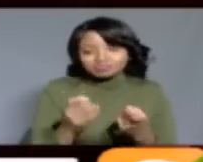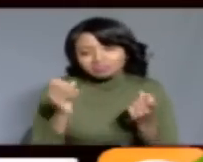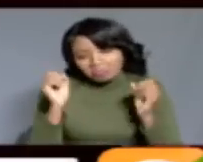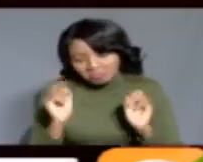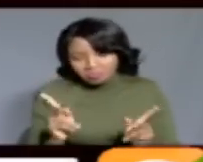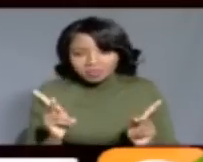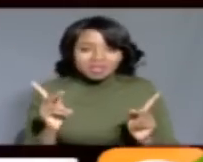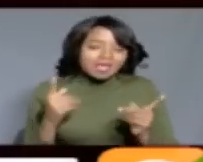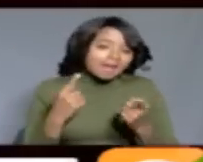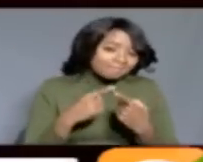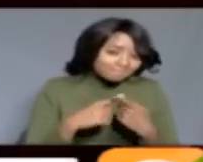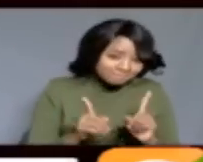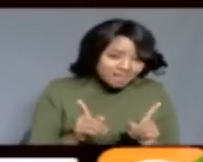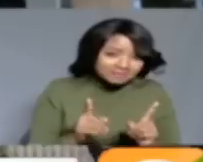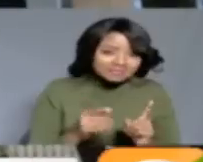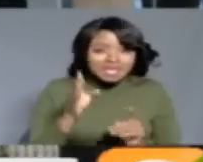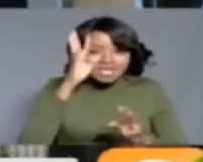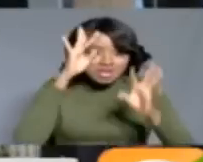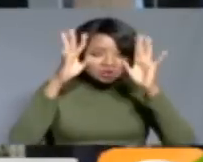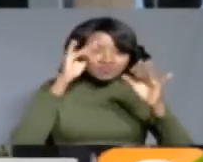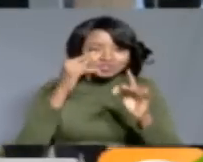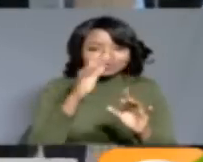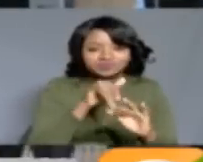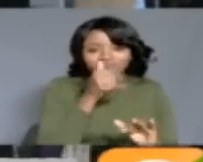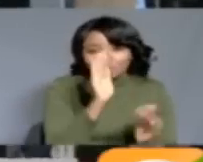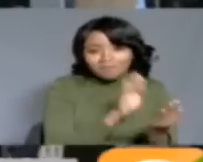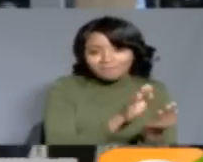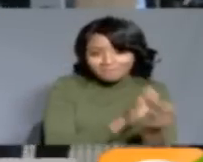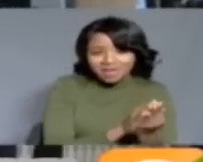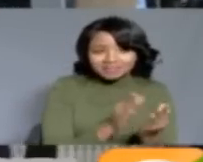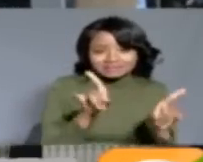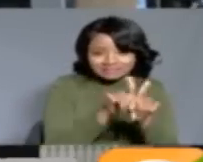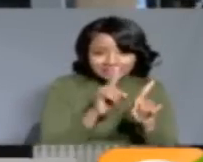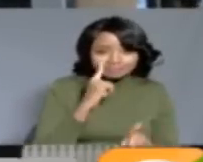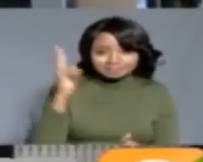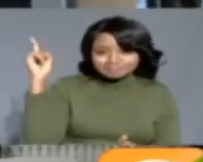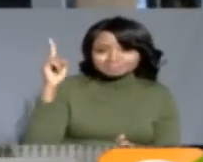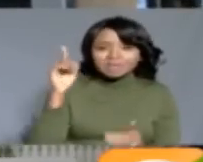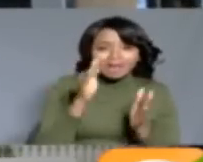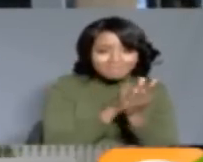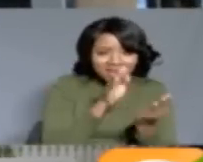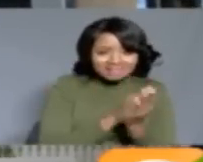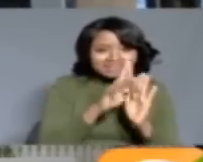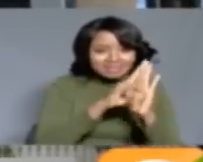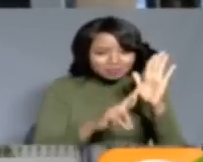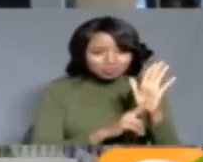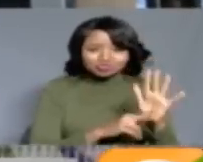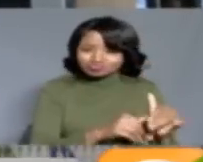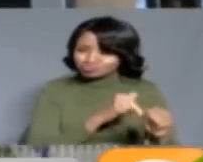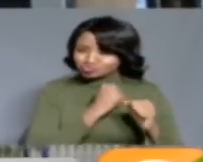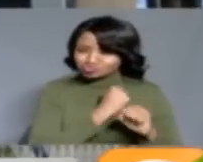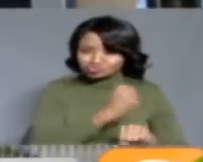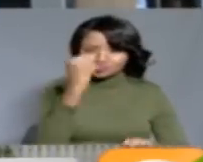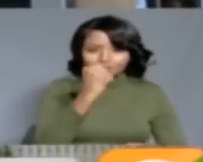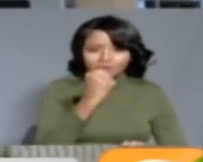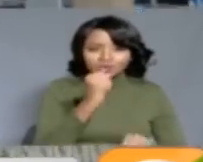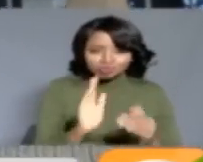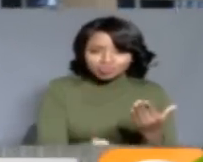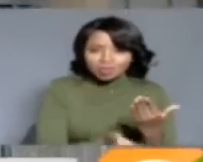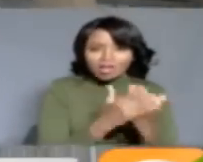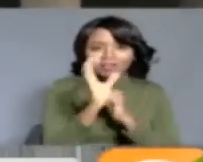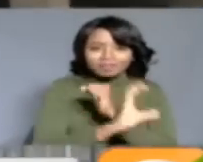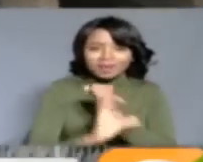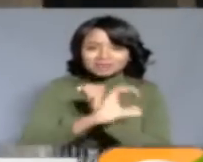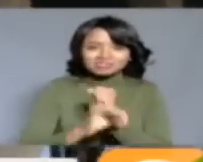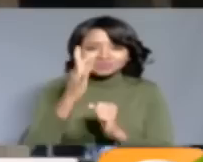Nevertheless, innovations by banks. As such, Central Bank is adamant that the banking regulations are well grounded to insulate the country from